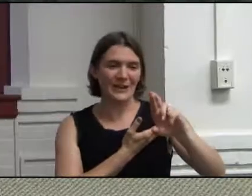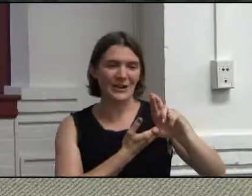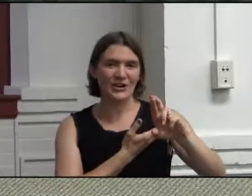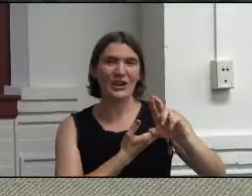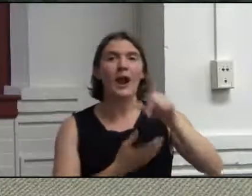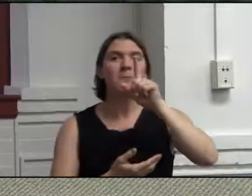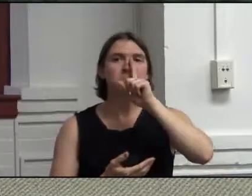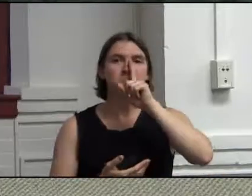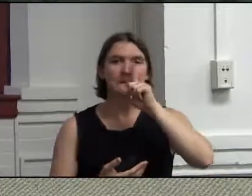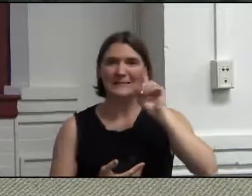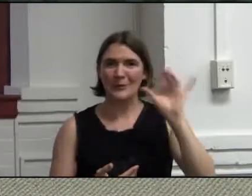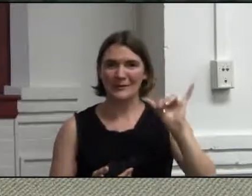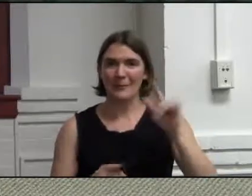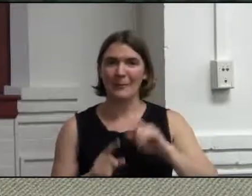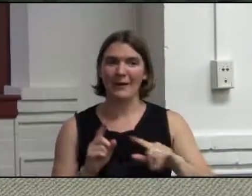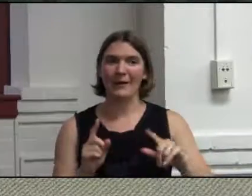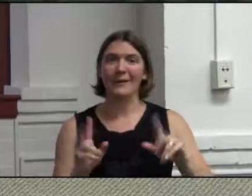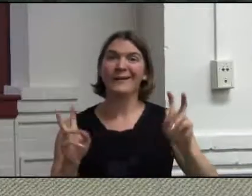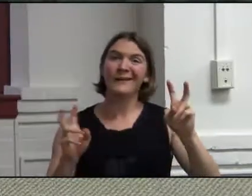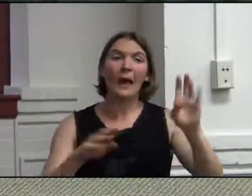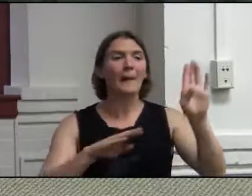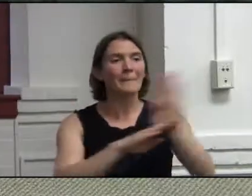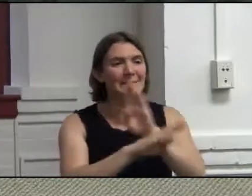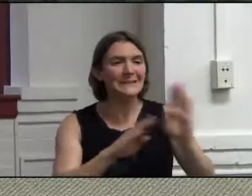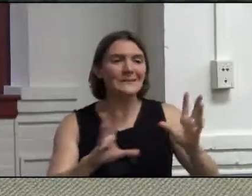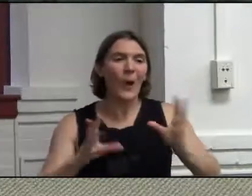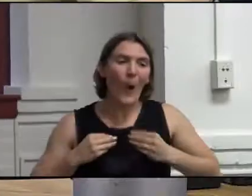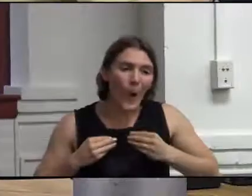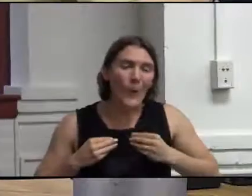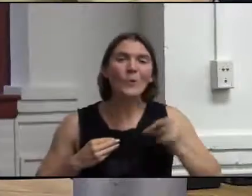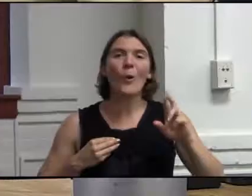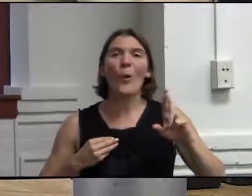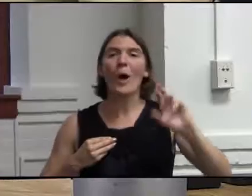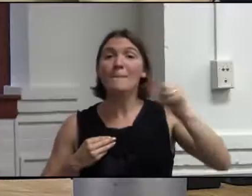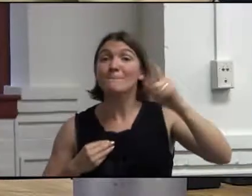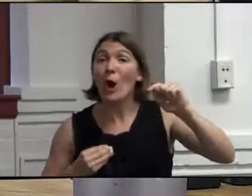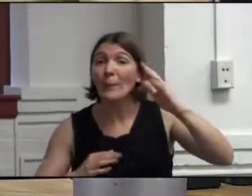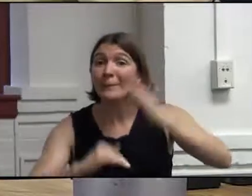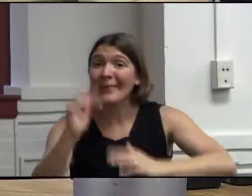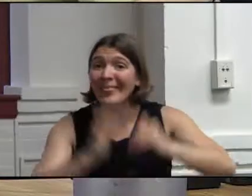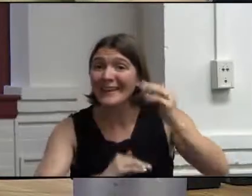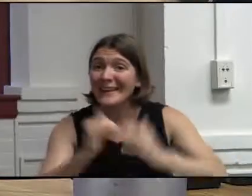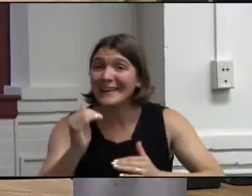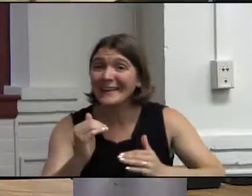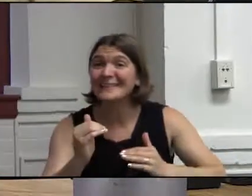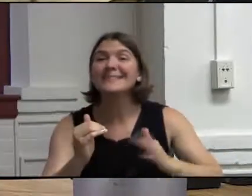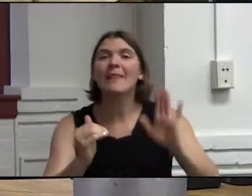although it doesn't sound like it, it's commercially owned residential properties, so apartment buildings also